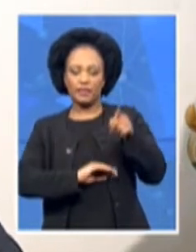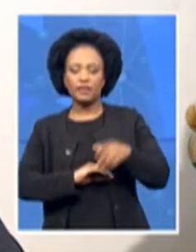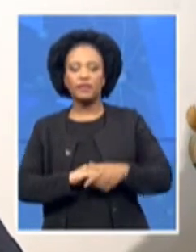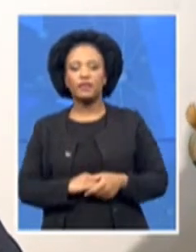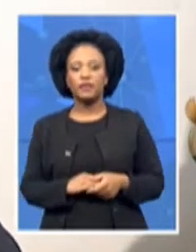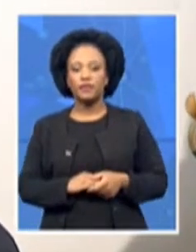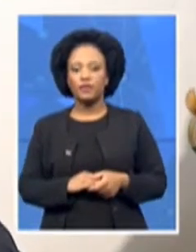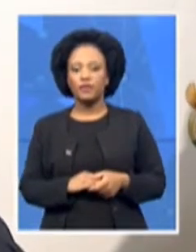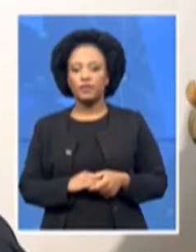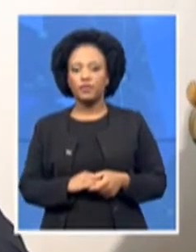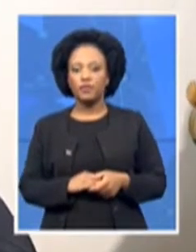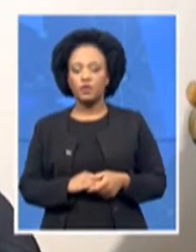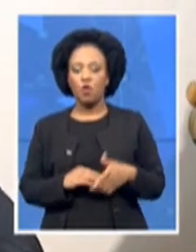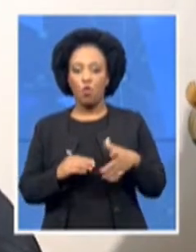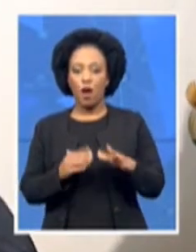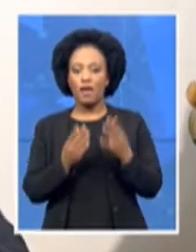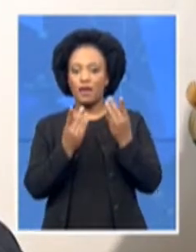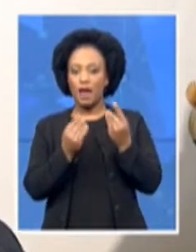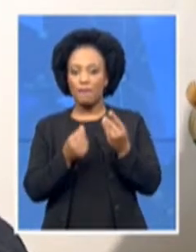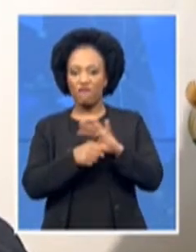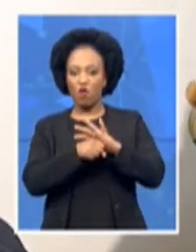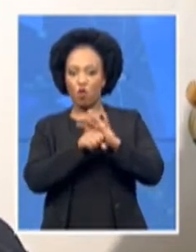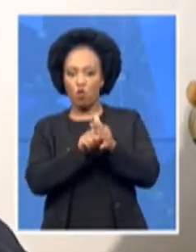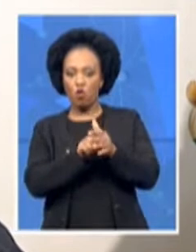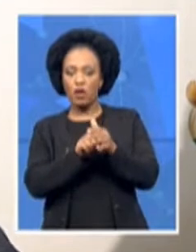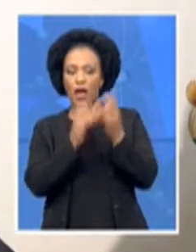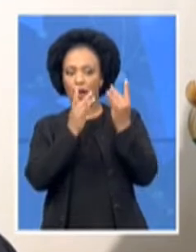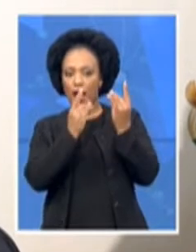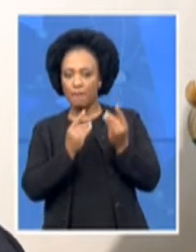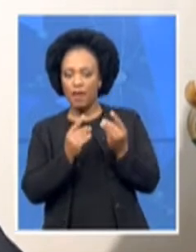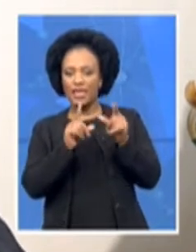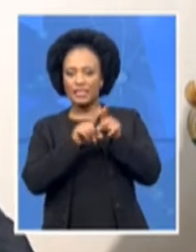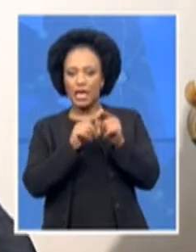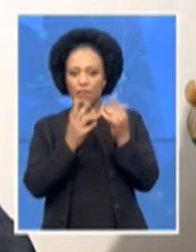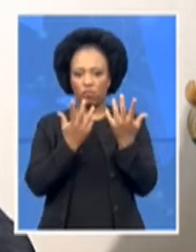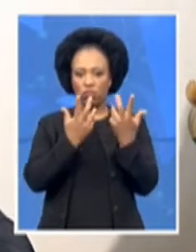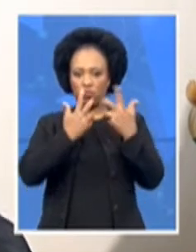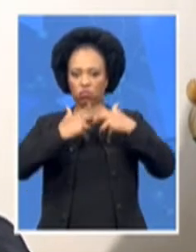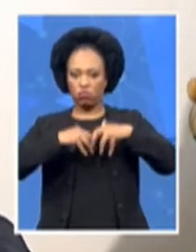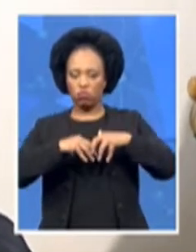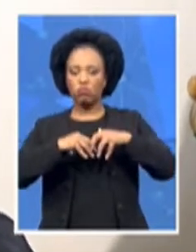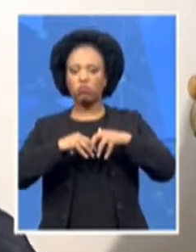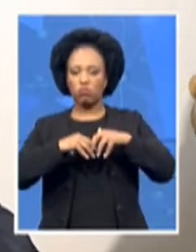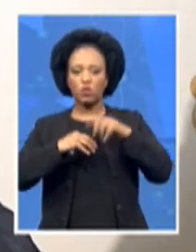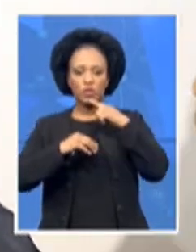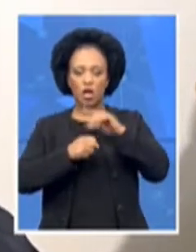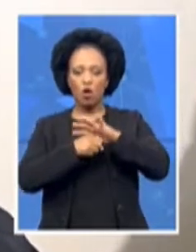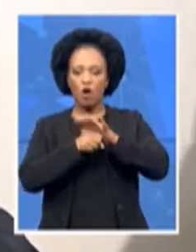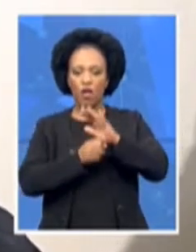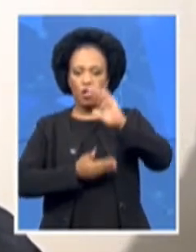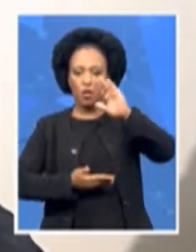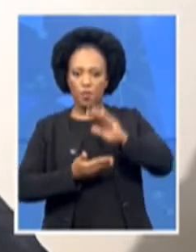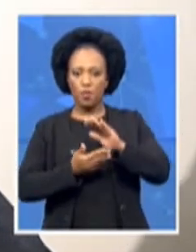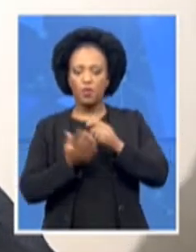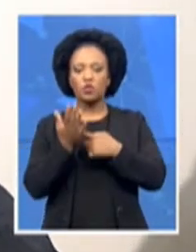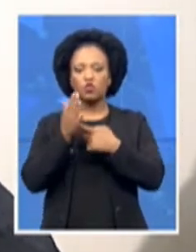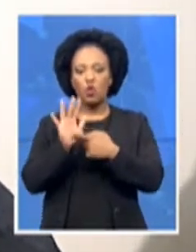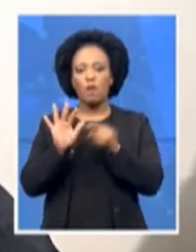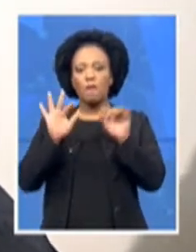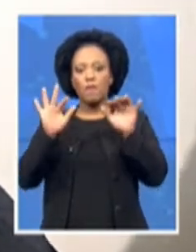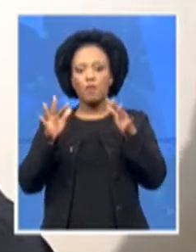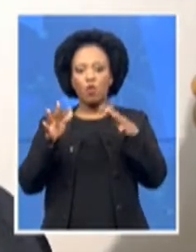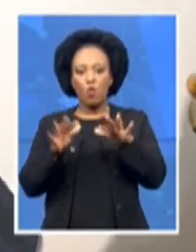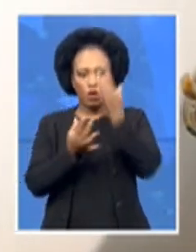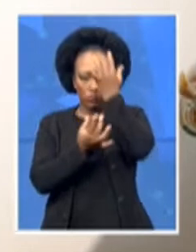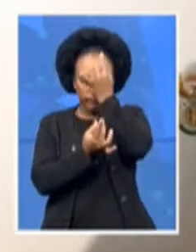of hospitalizations are going down. It shows that indeed the people are getting our message and they are responding. And we believe that we hope